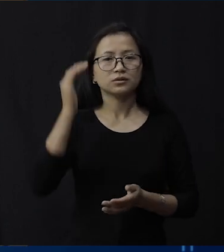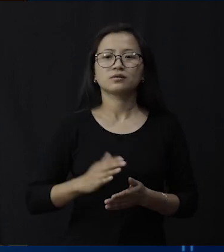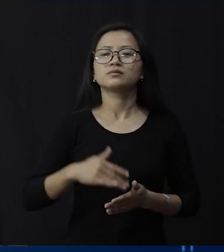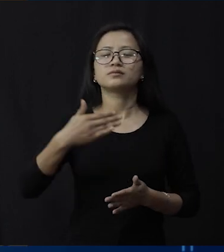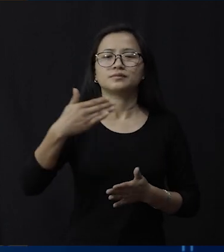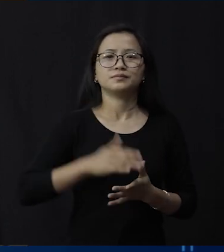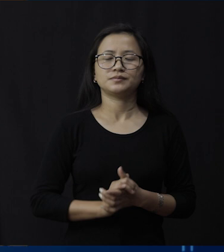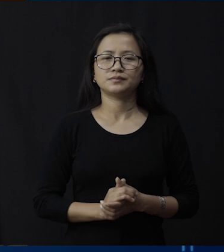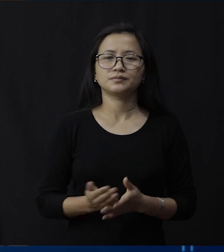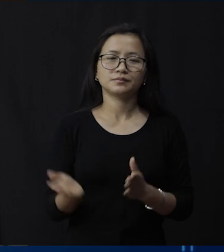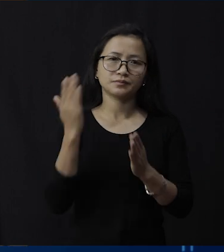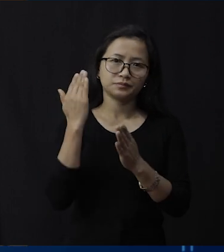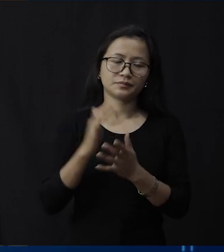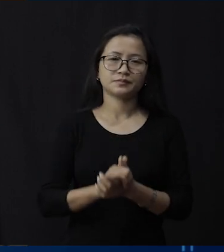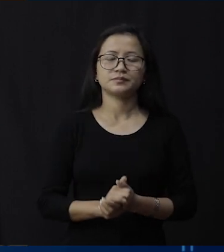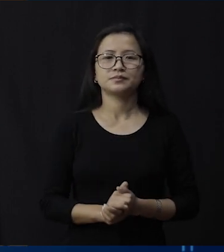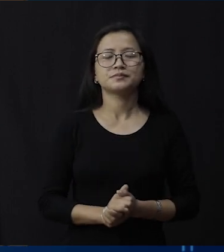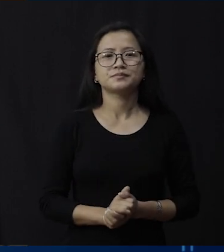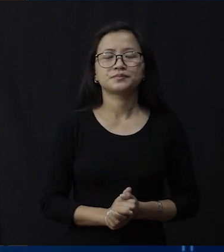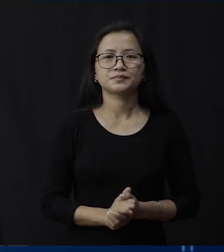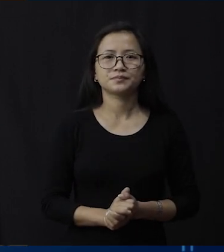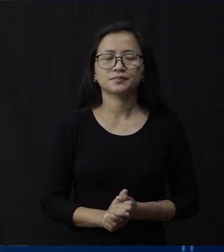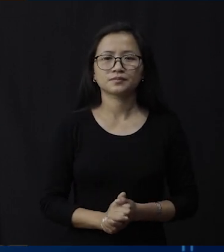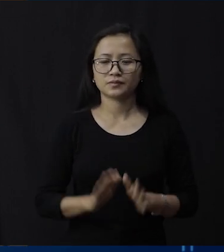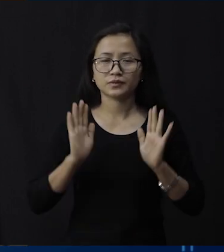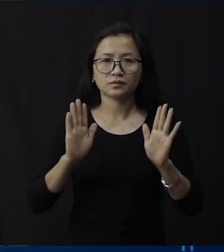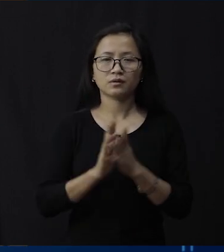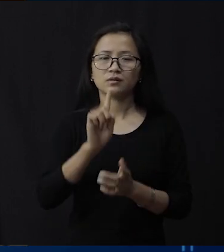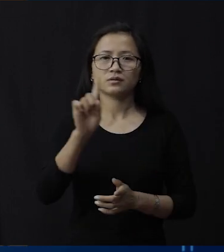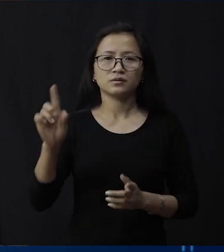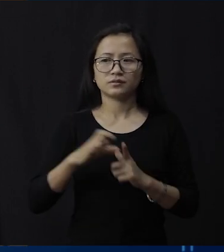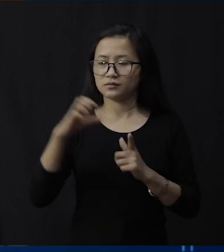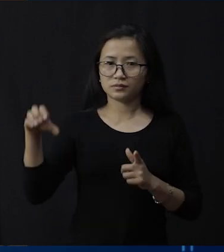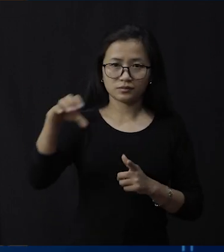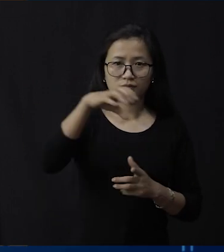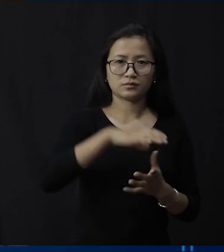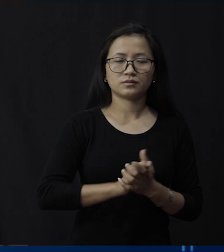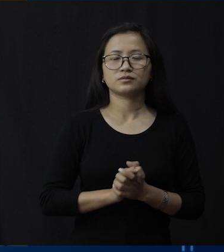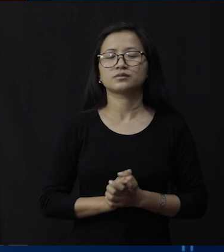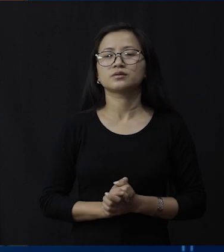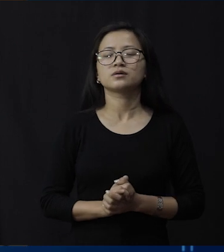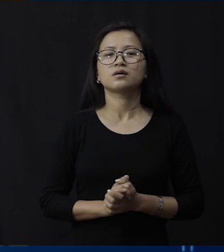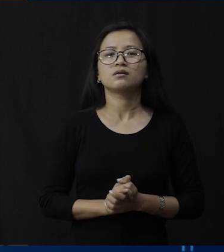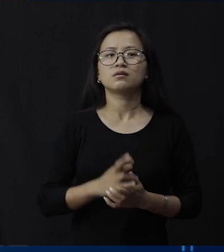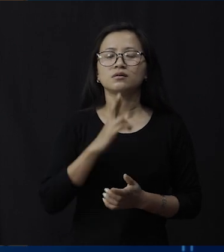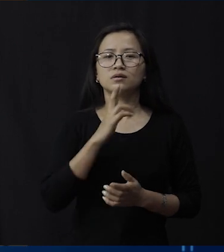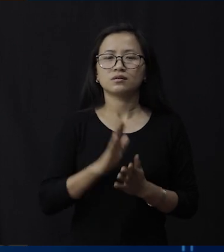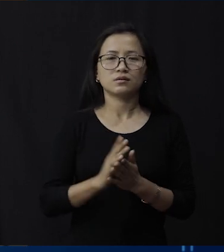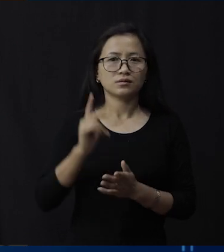So let's go back. Okay, so here we have 11 districts, and some of these districts